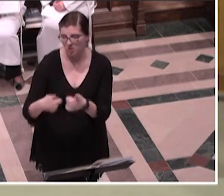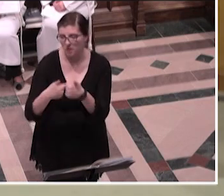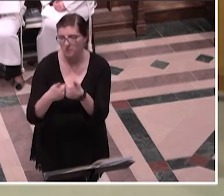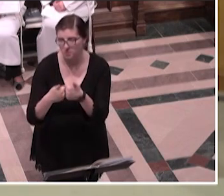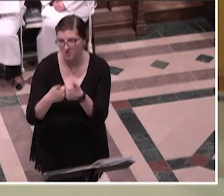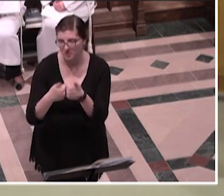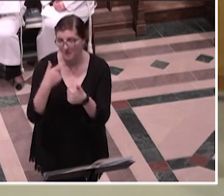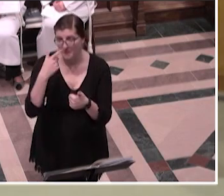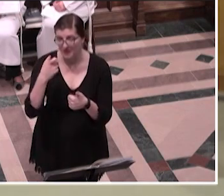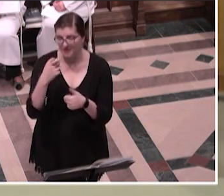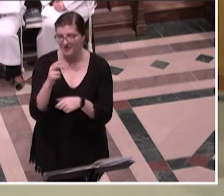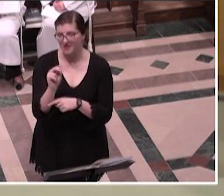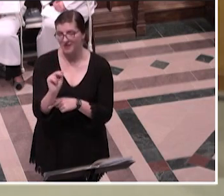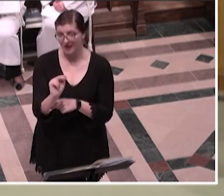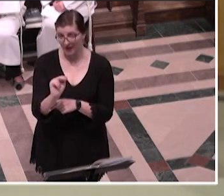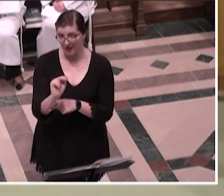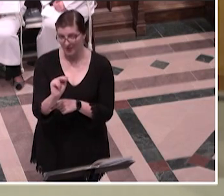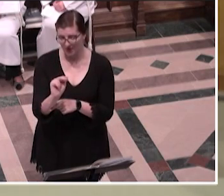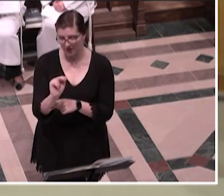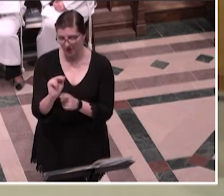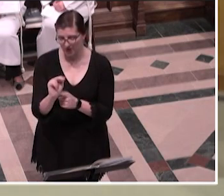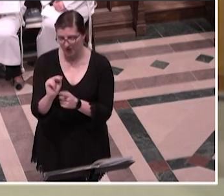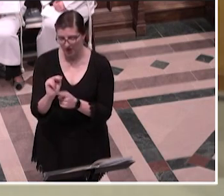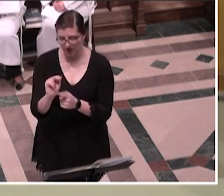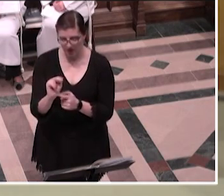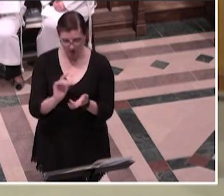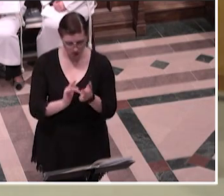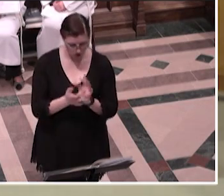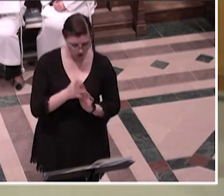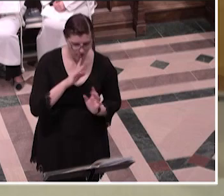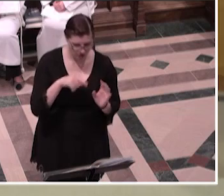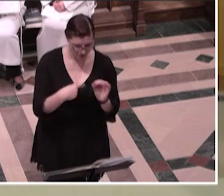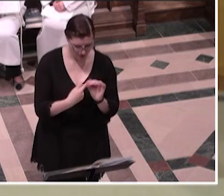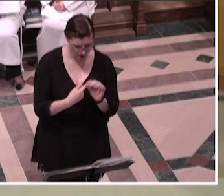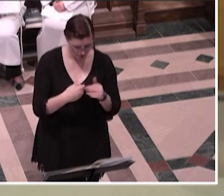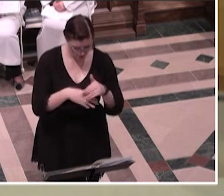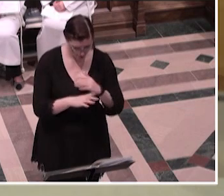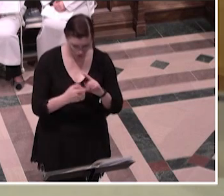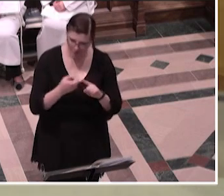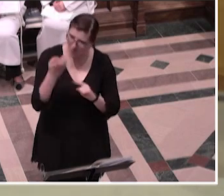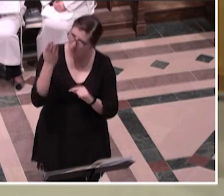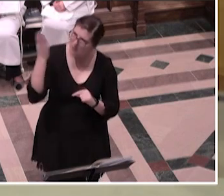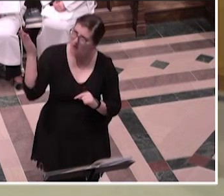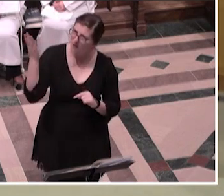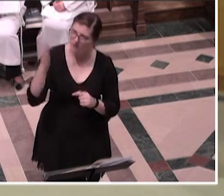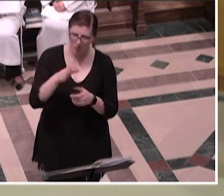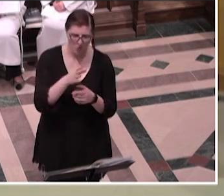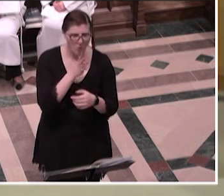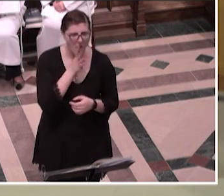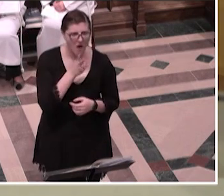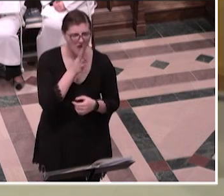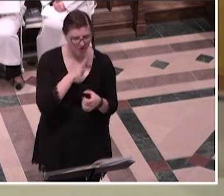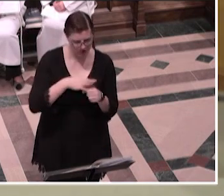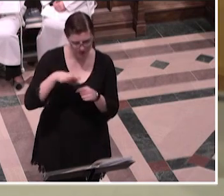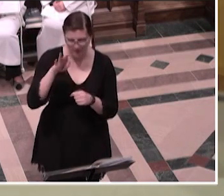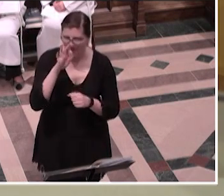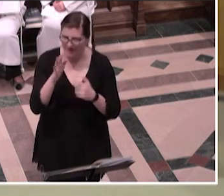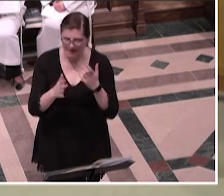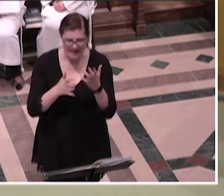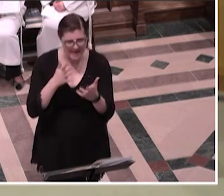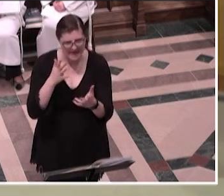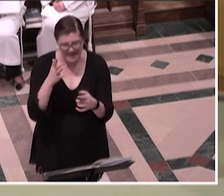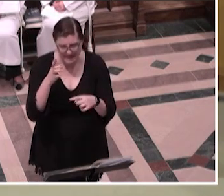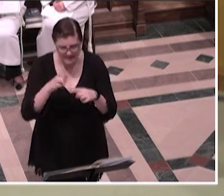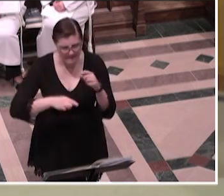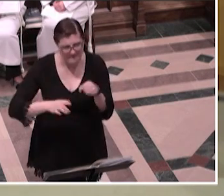For Nicodemus, Jesus and his talk of being born from above with water and spirit is elusive. But